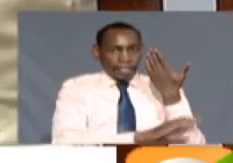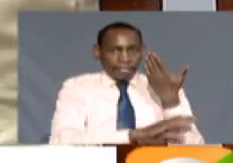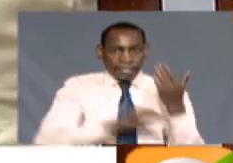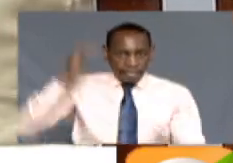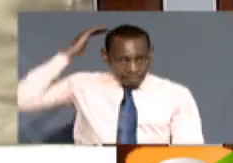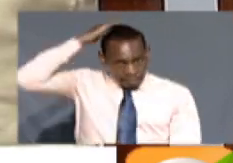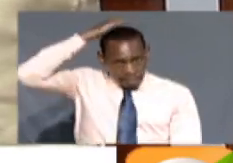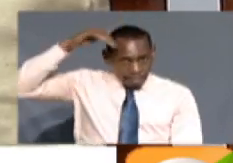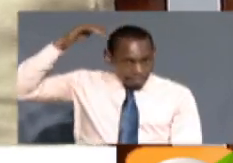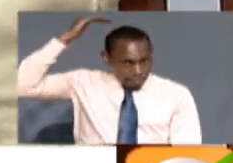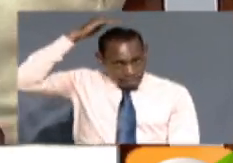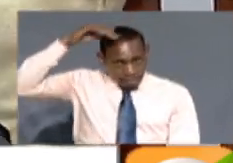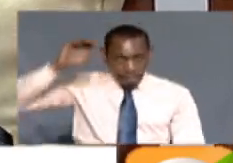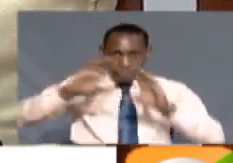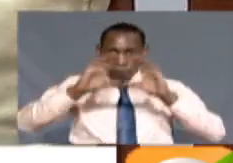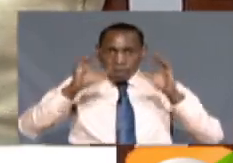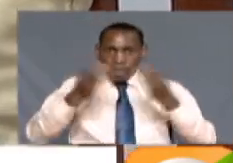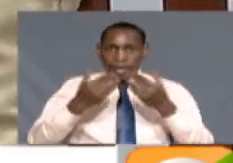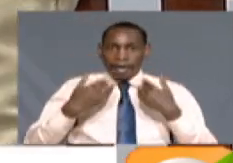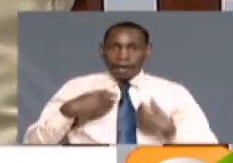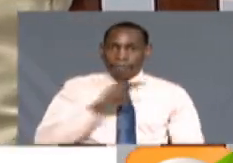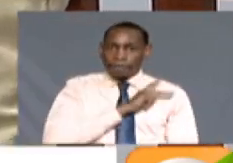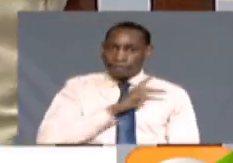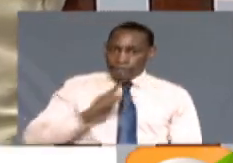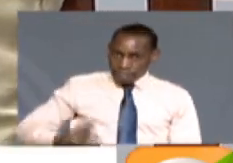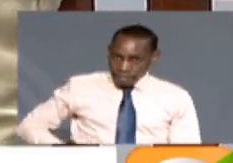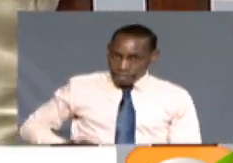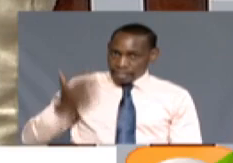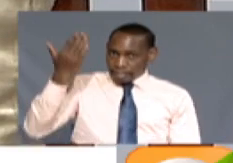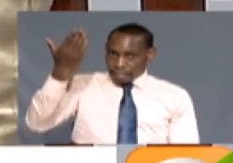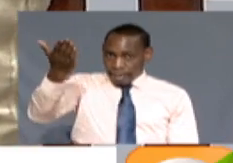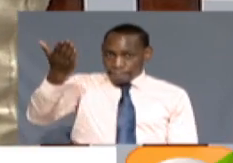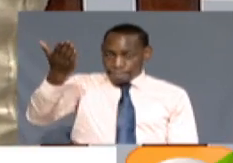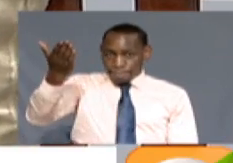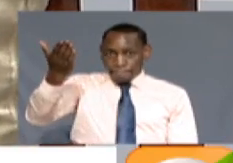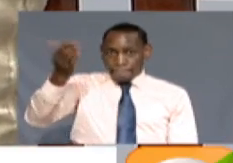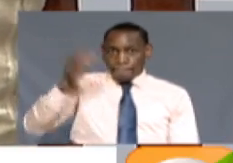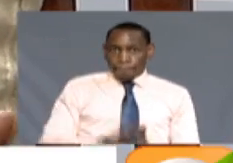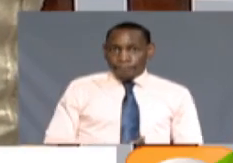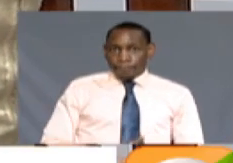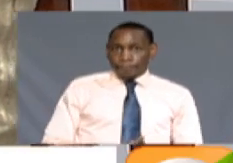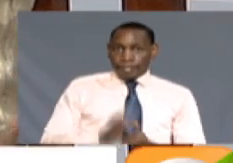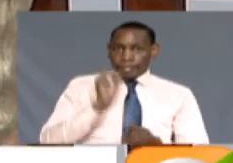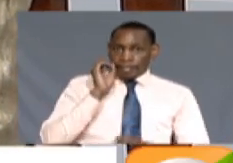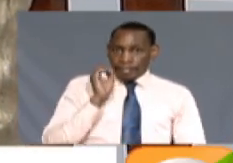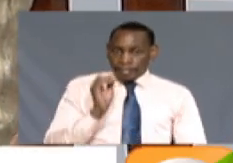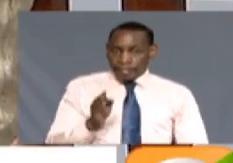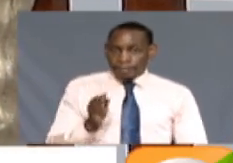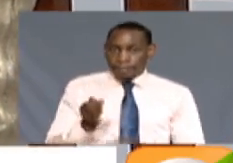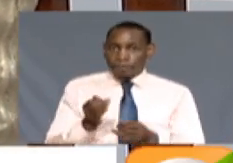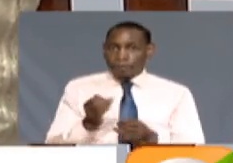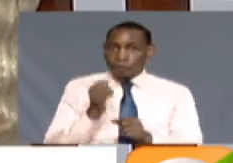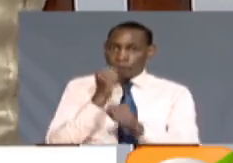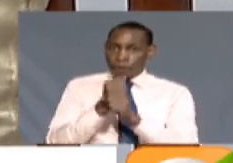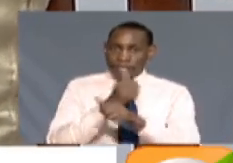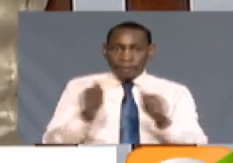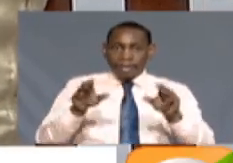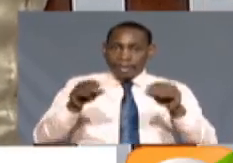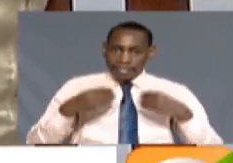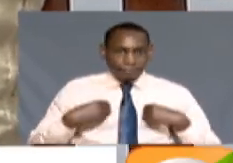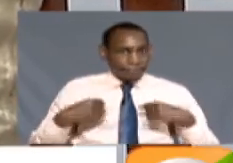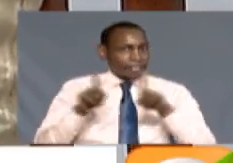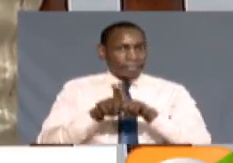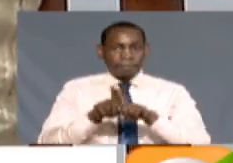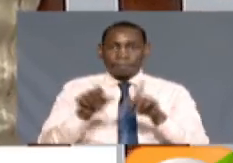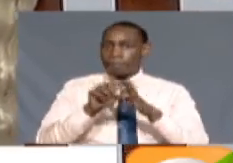world, you know, we have kings, we have what, and if it is serving them well, they have accepted it.